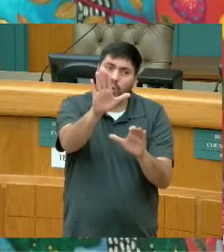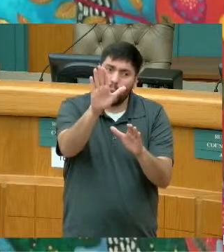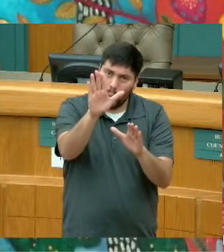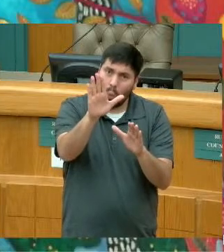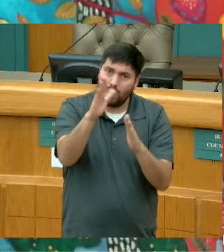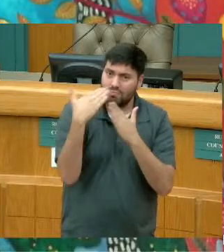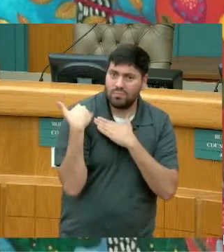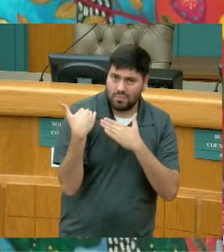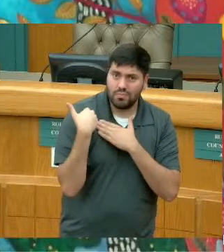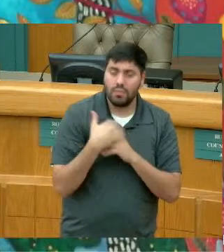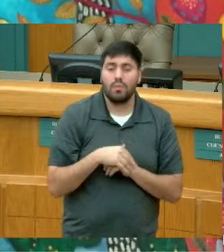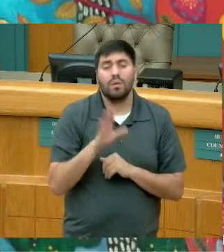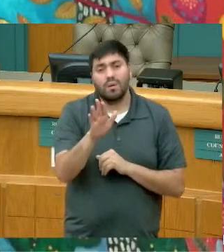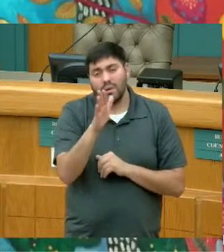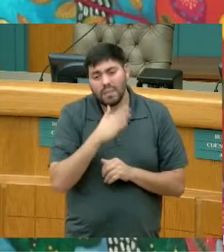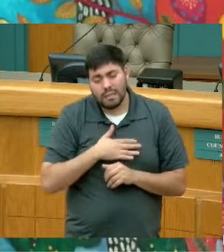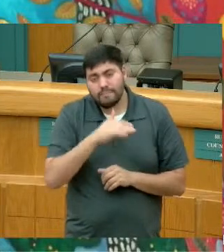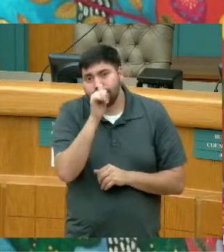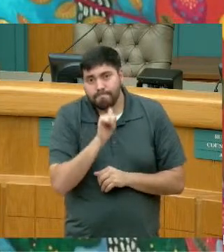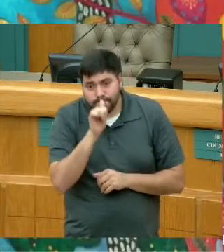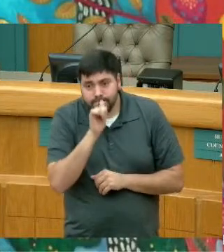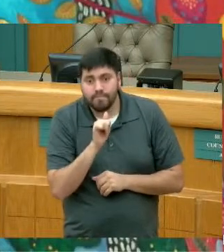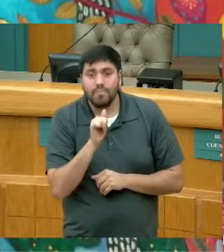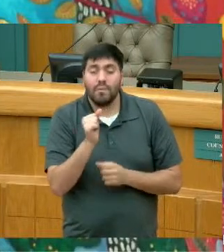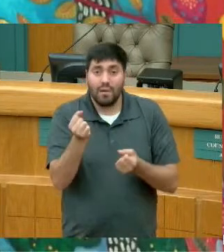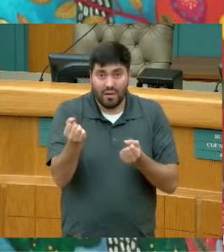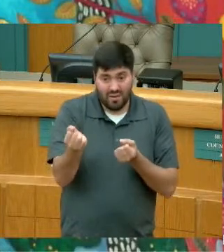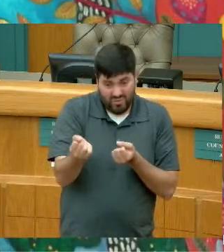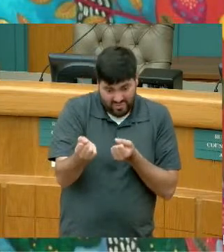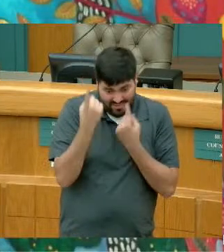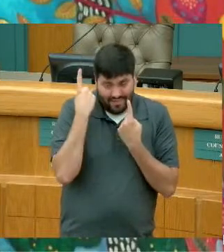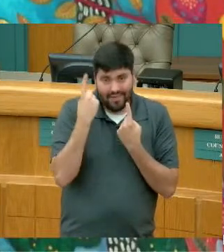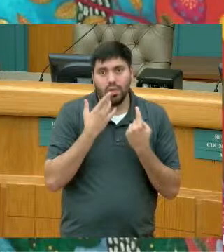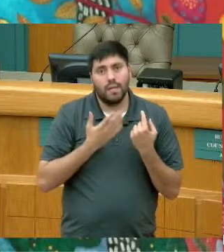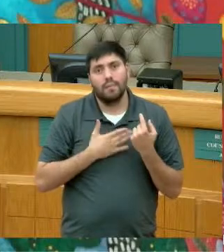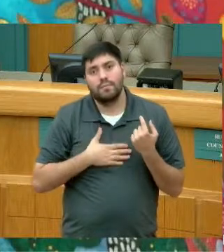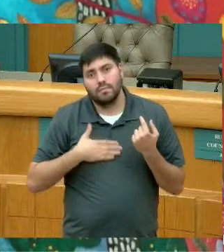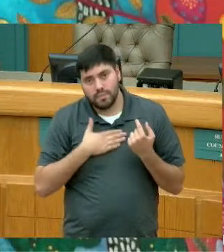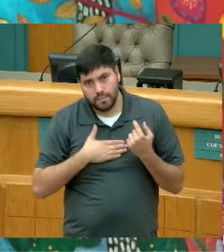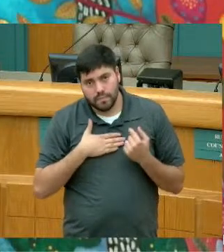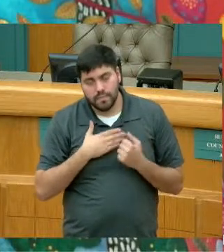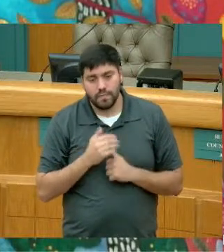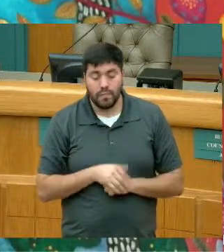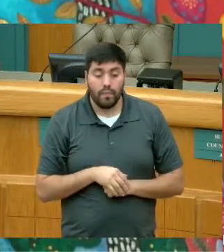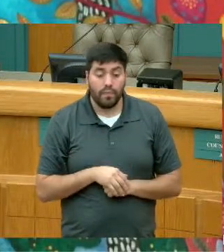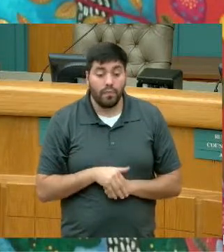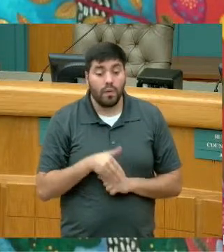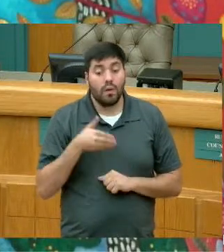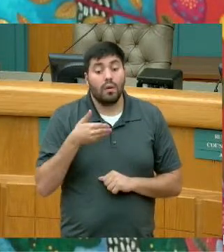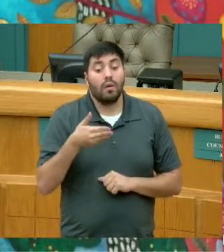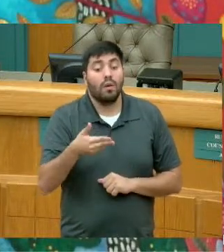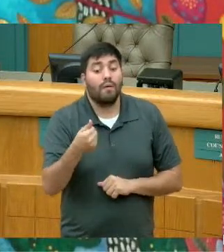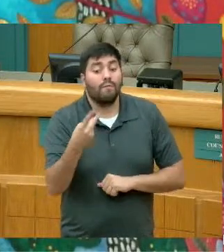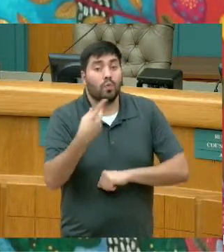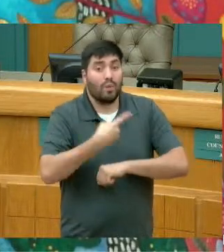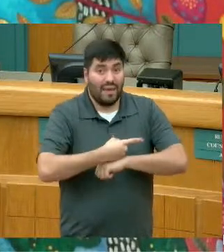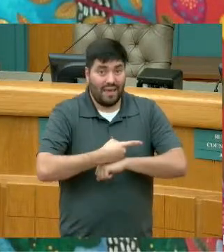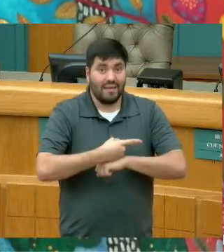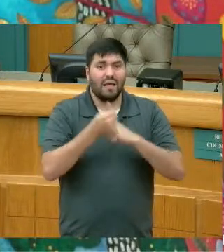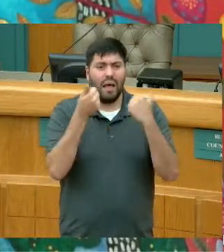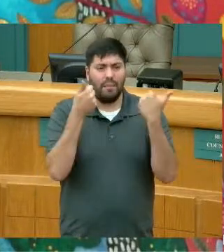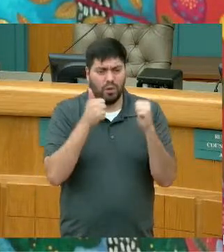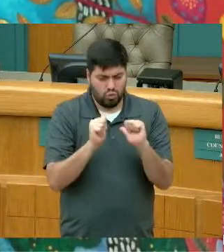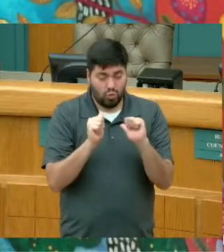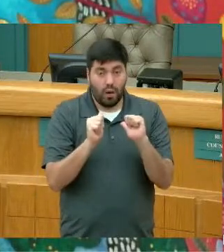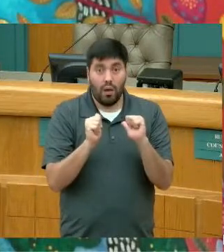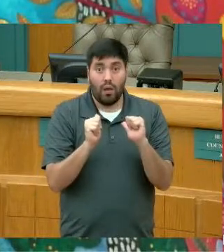part, to have patience, and to understand. And in the next coming days, I'm going to try to